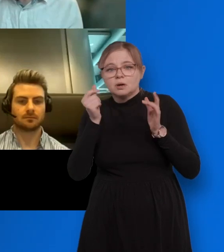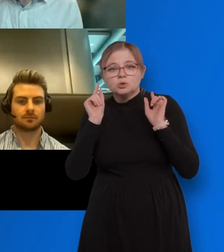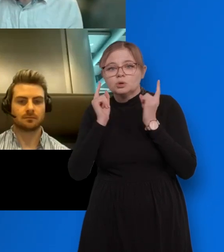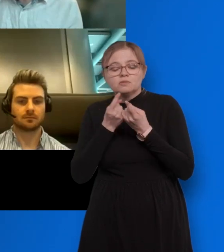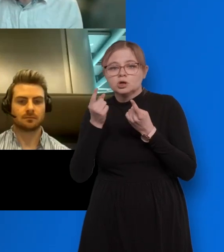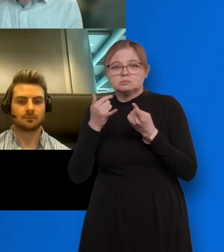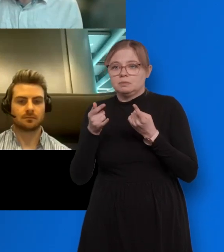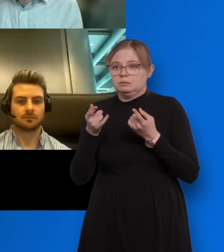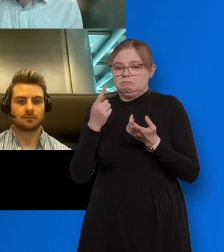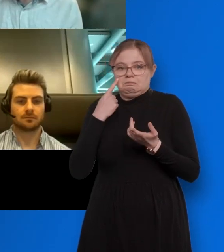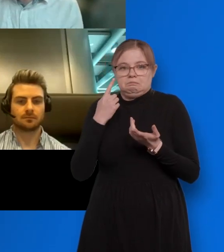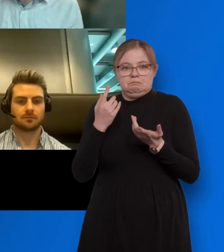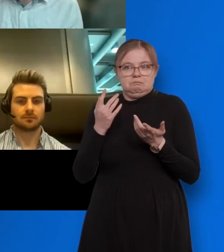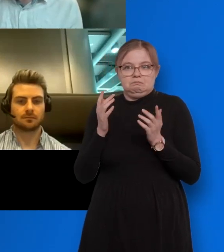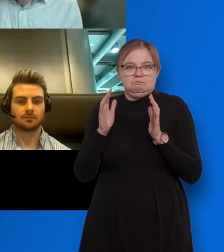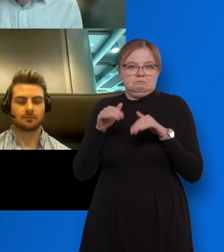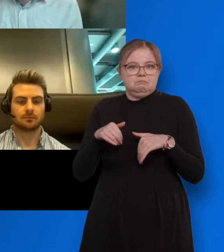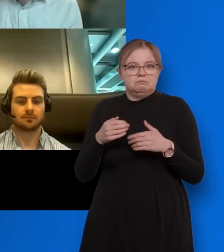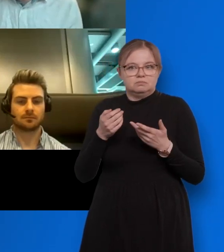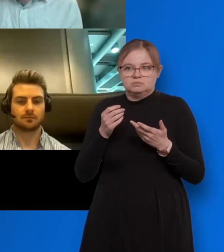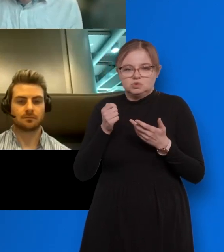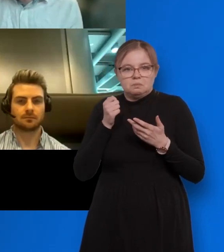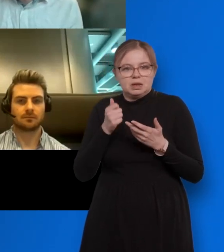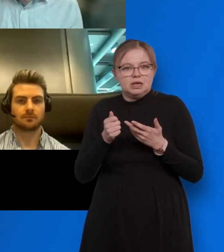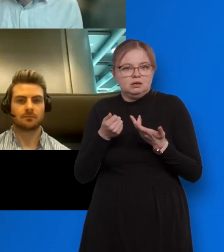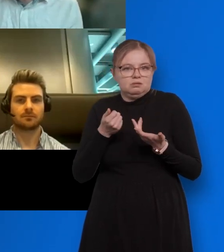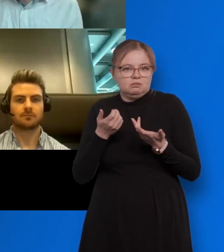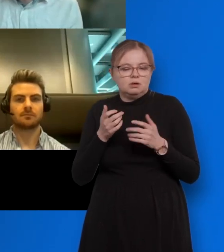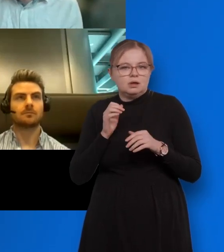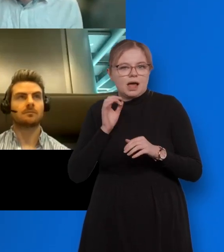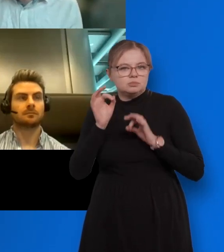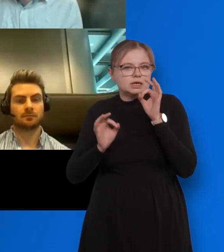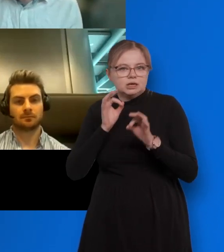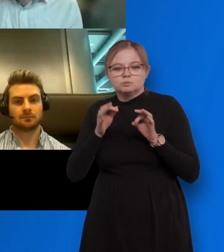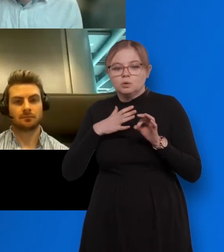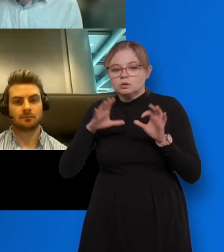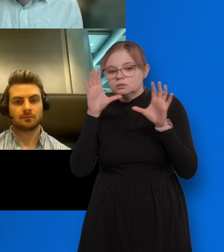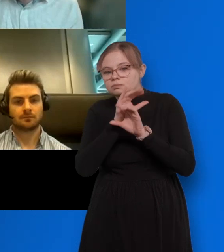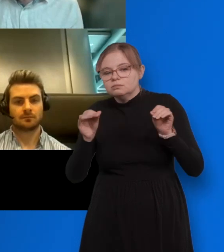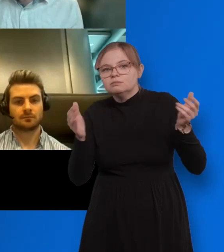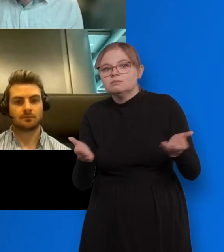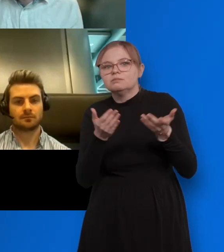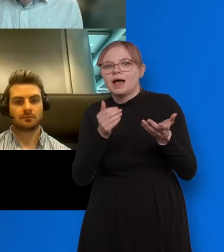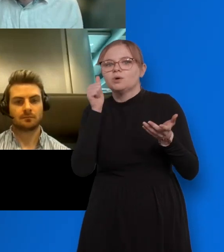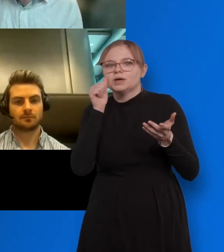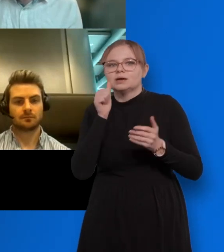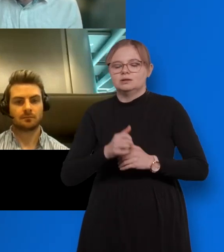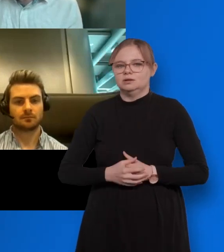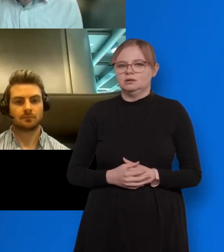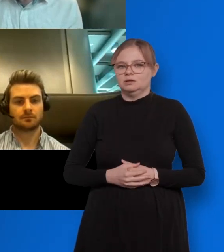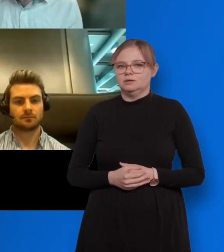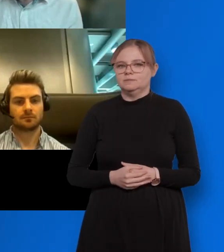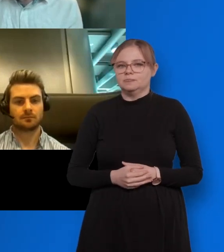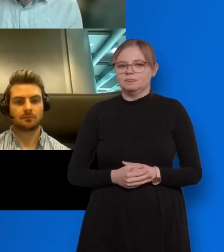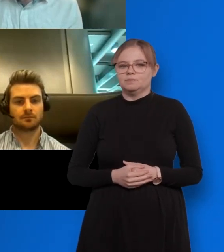of where we get the largest numbers of applications. We want to make sure that people are aware of. So yeah, we do a lot